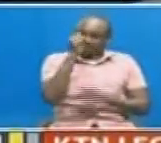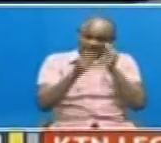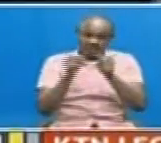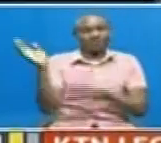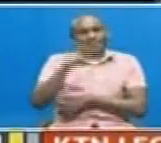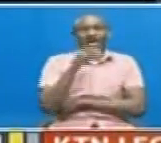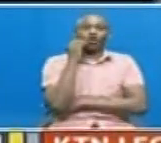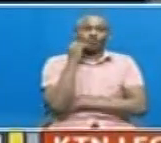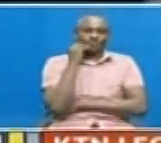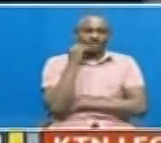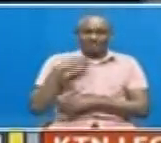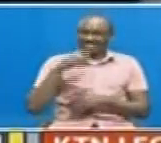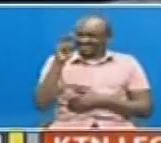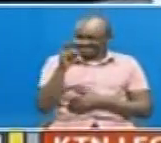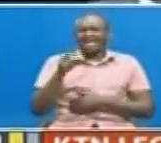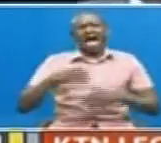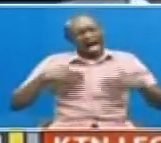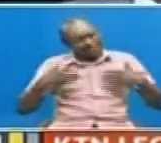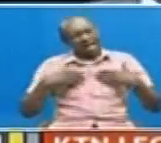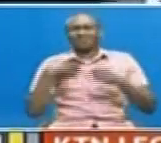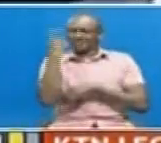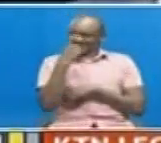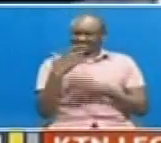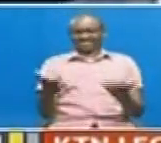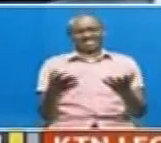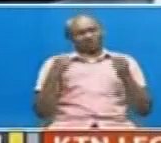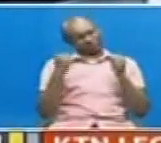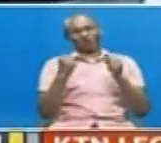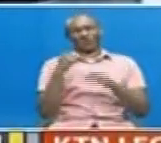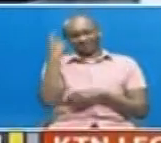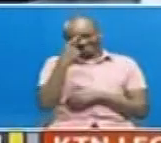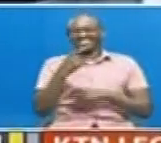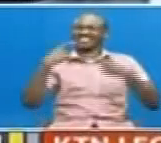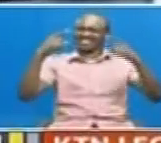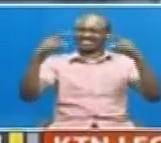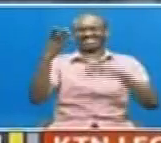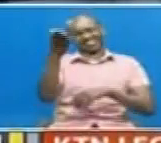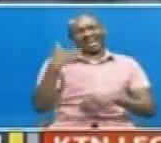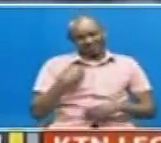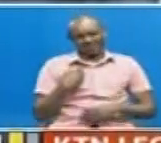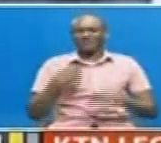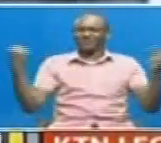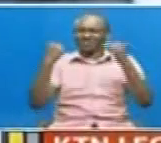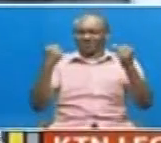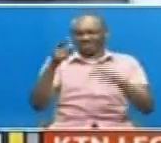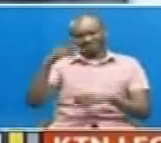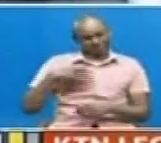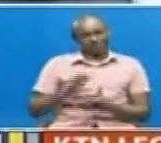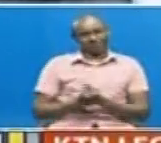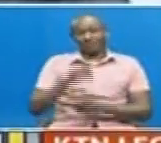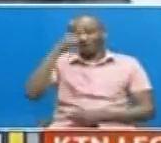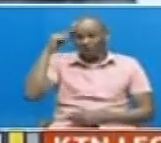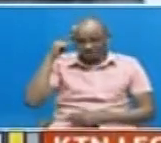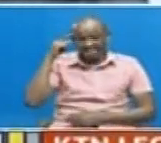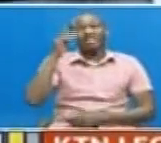nchini. I can see gallant faces, faces of success and victory